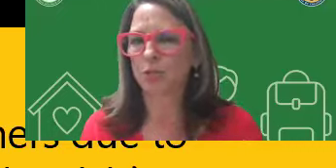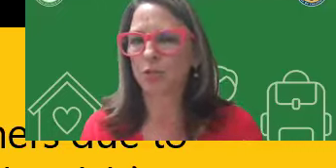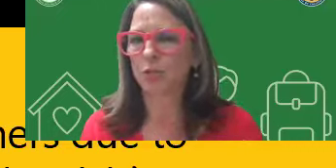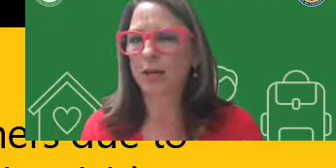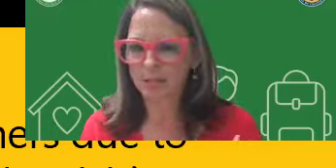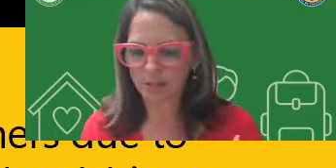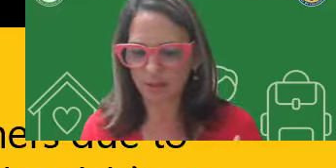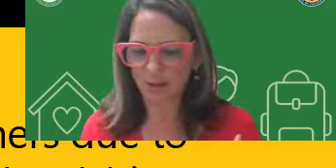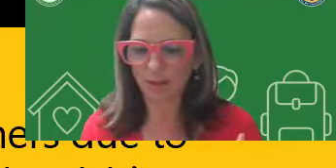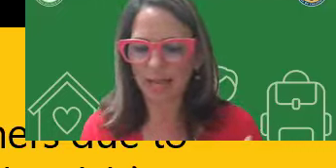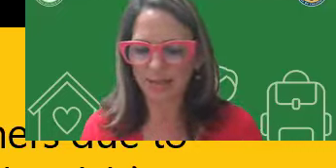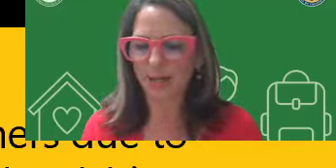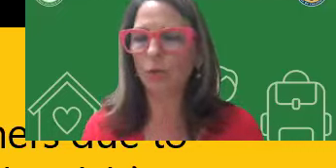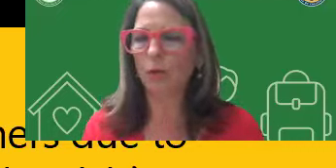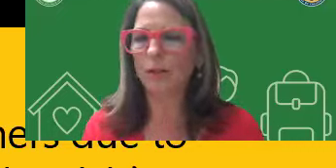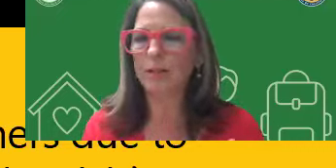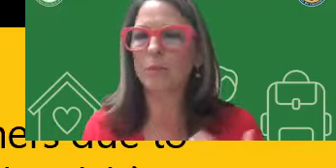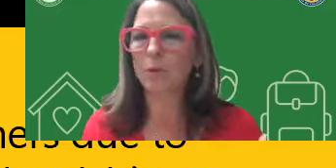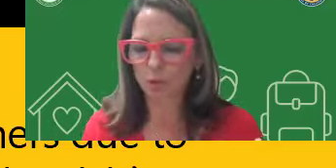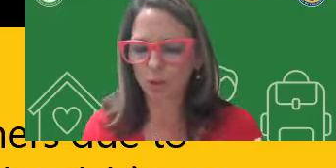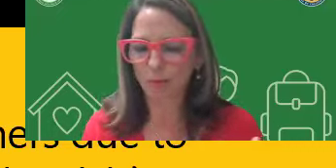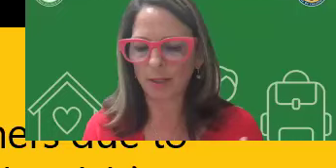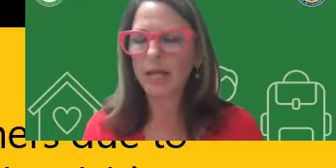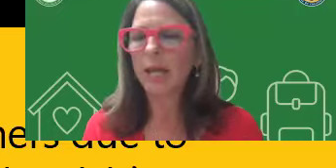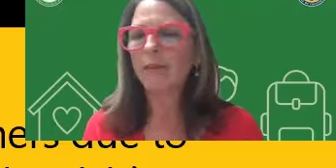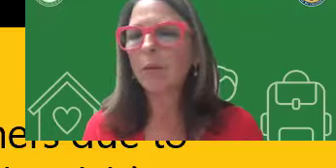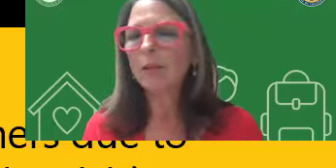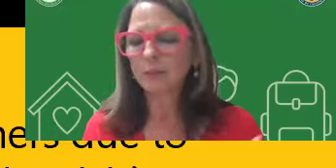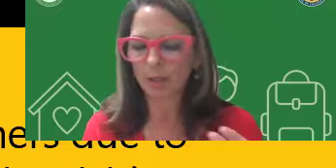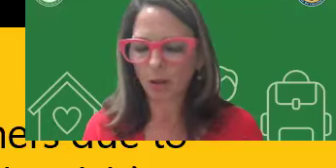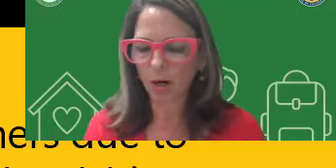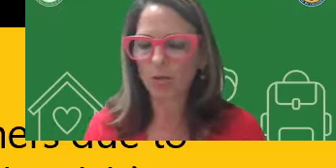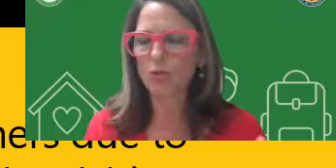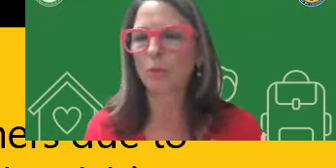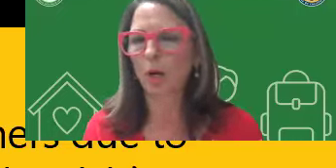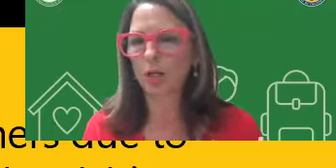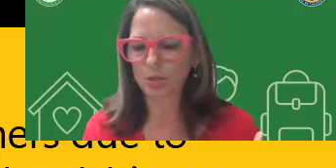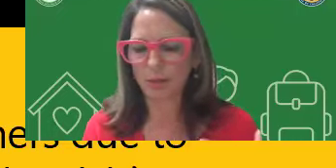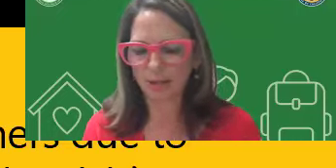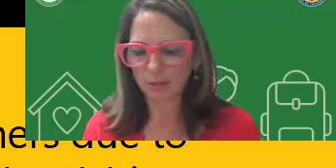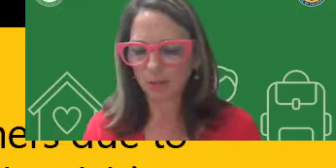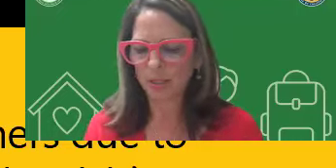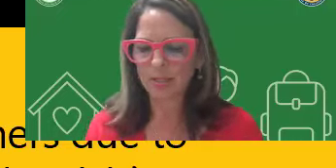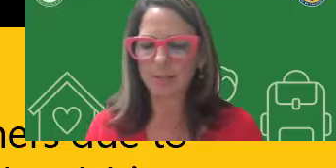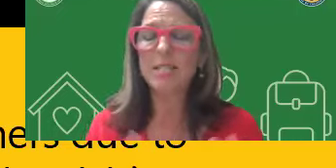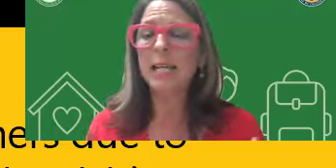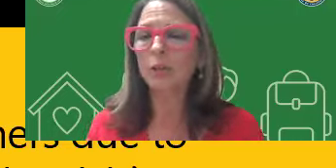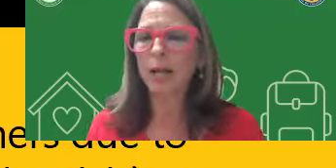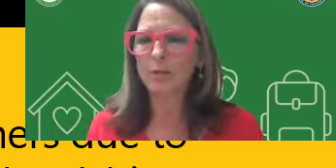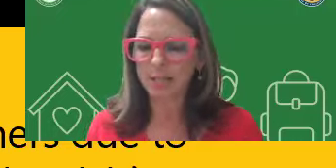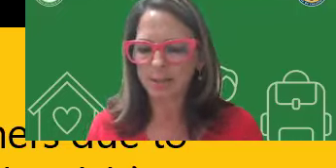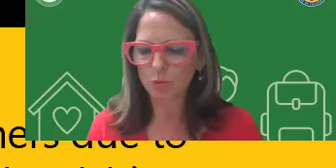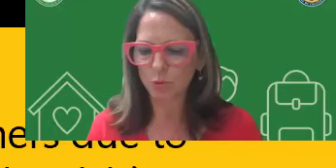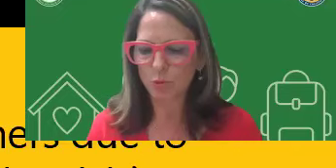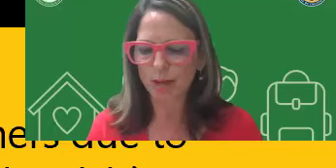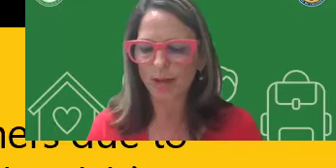is unsheltered. That is the last category that is the most common. And that would be living in cars, parks, abandoned buildings,